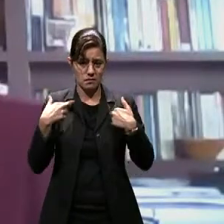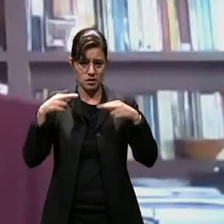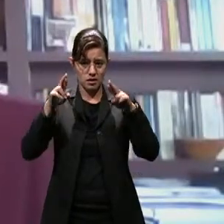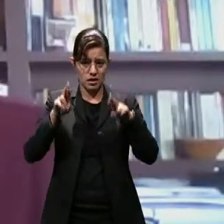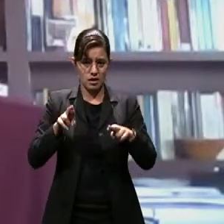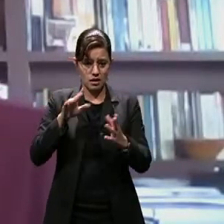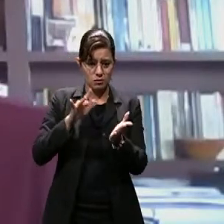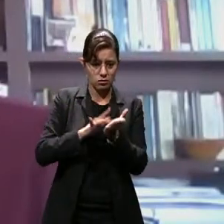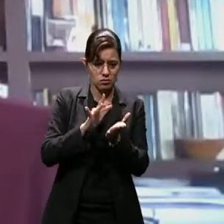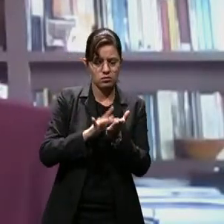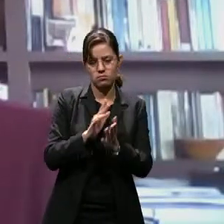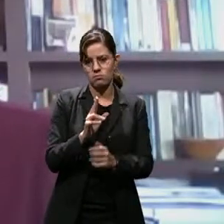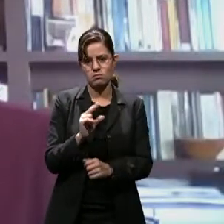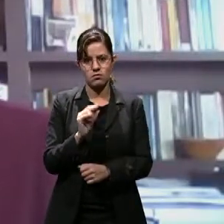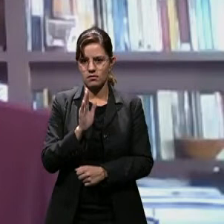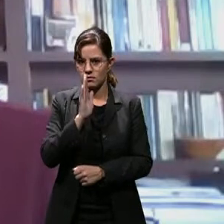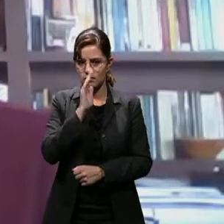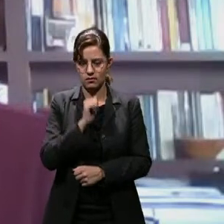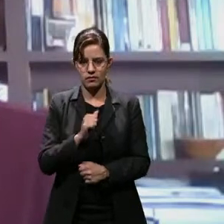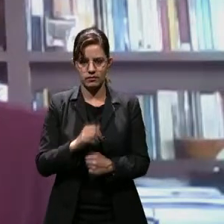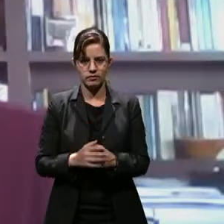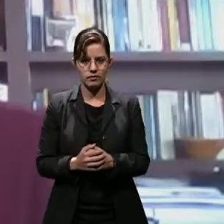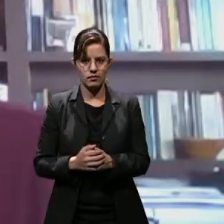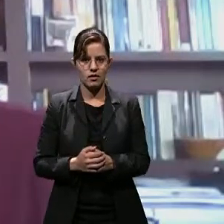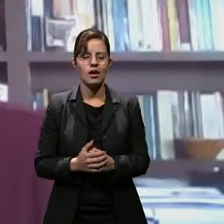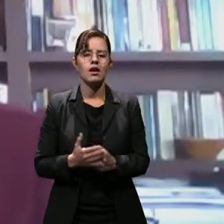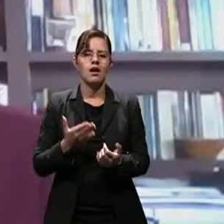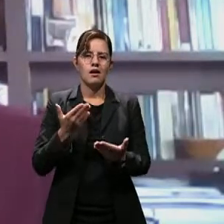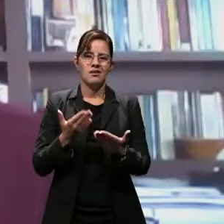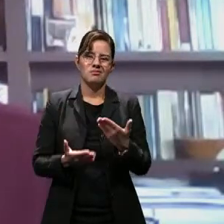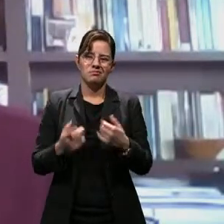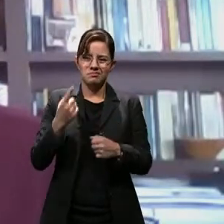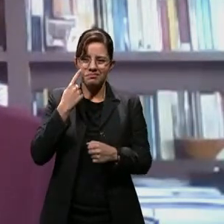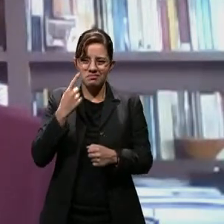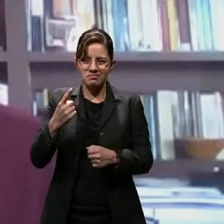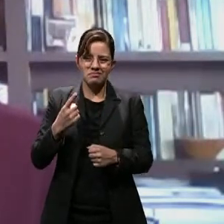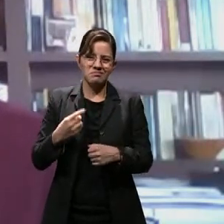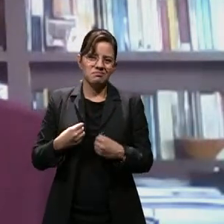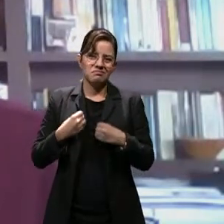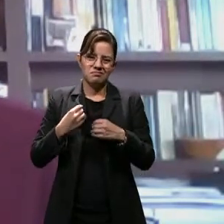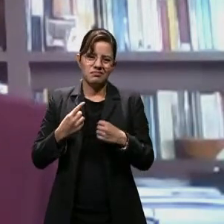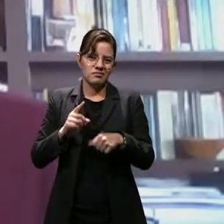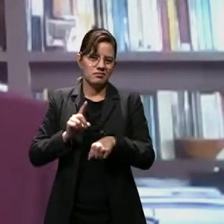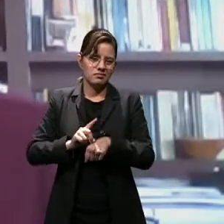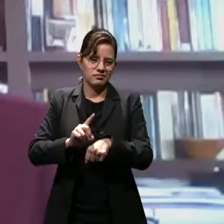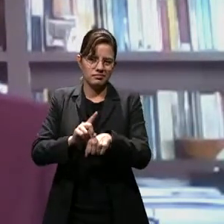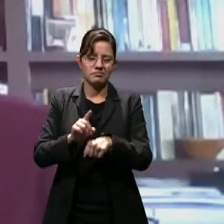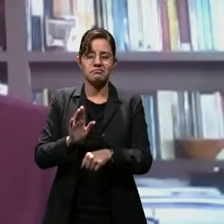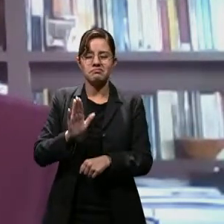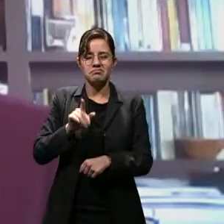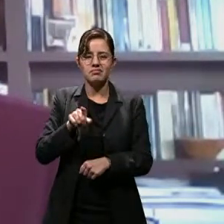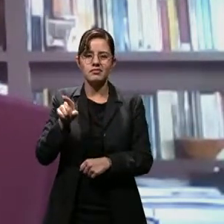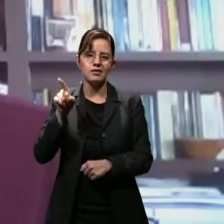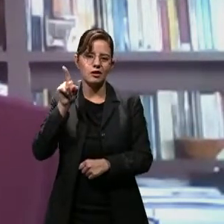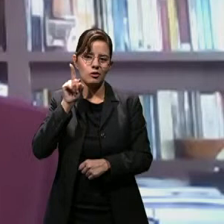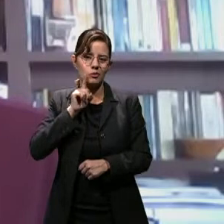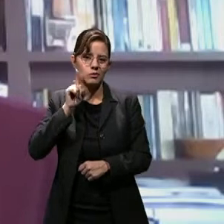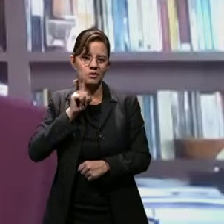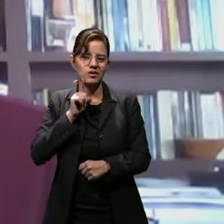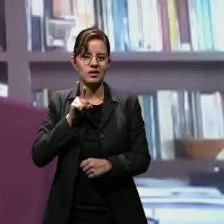a reality where it seems that women and their rights are not important, where we